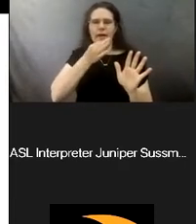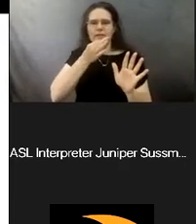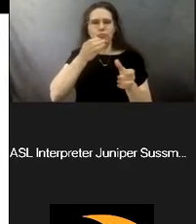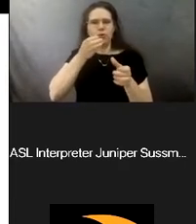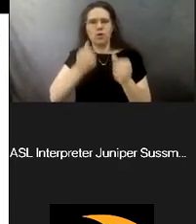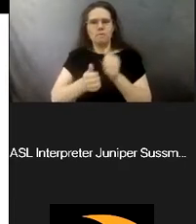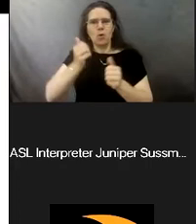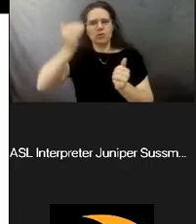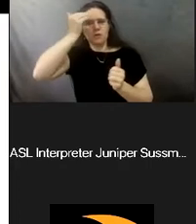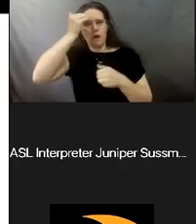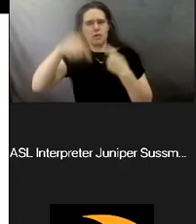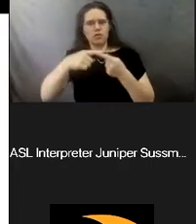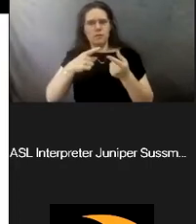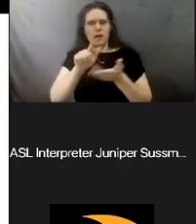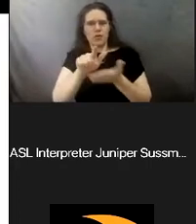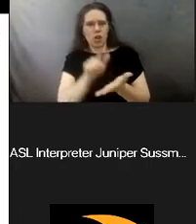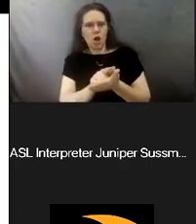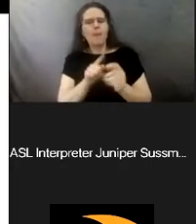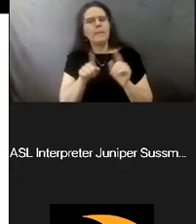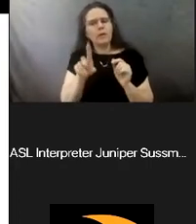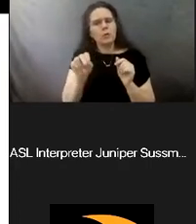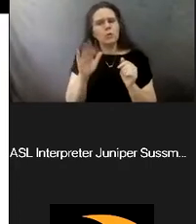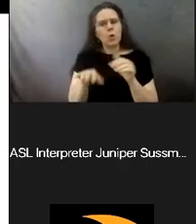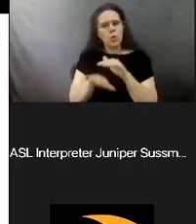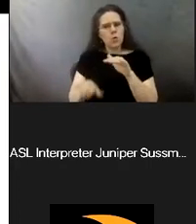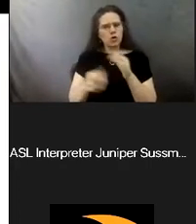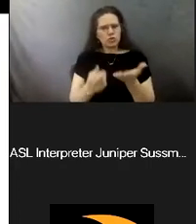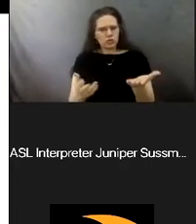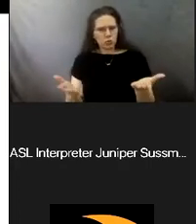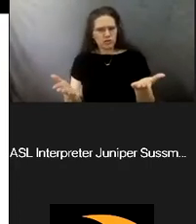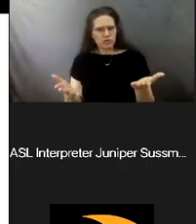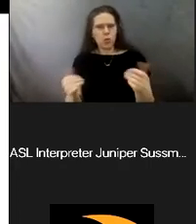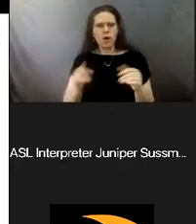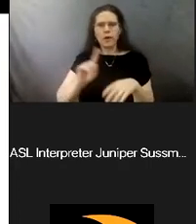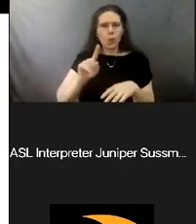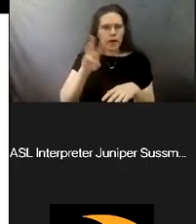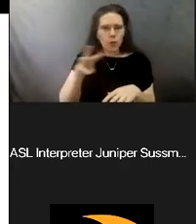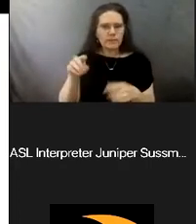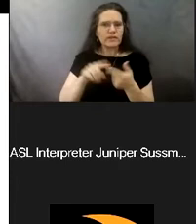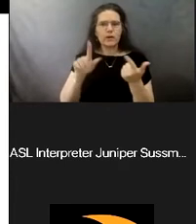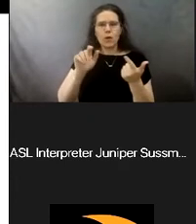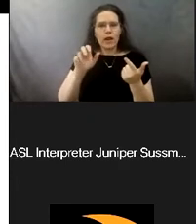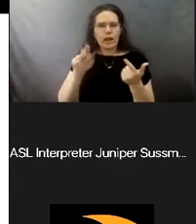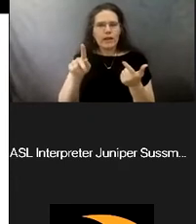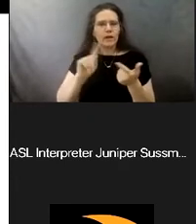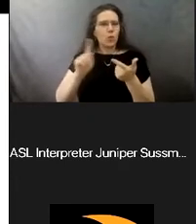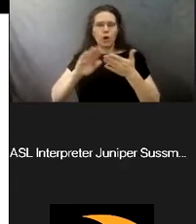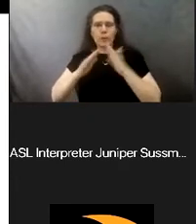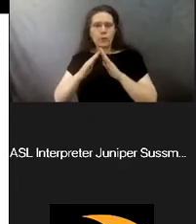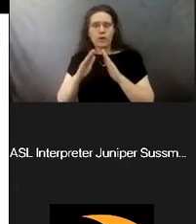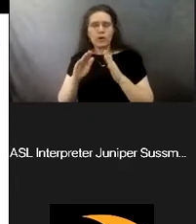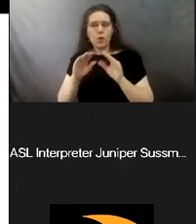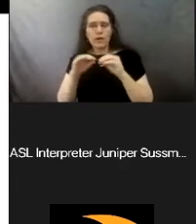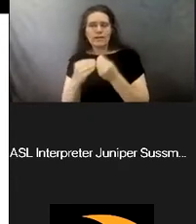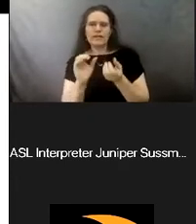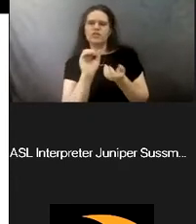what the resources are, that you know what the different links are, the different websites are, the different community organizations.